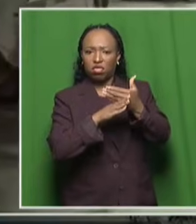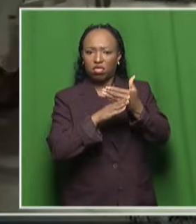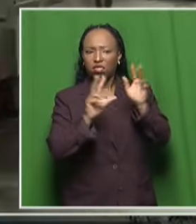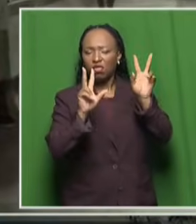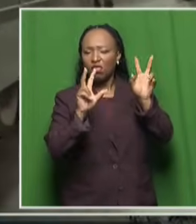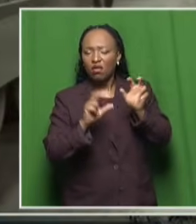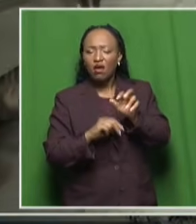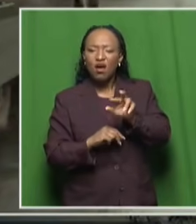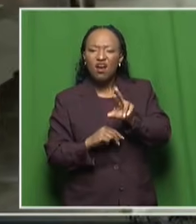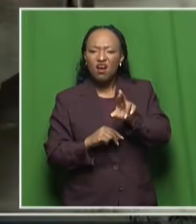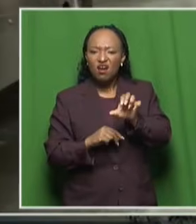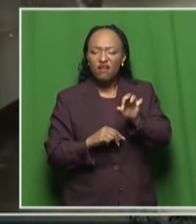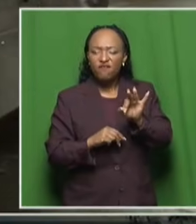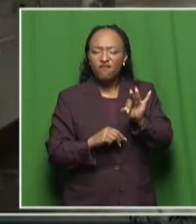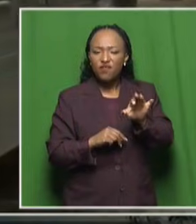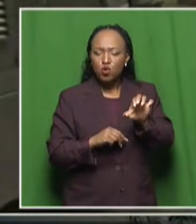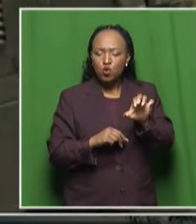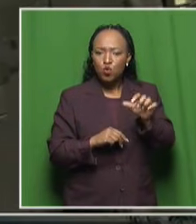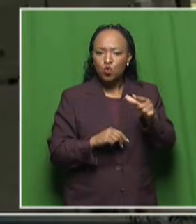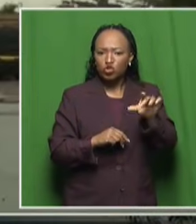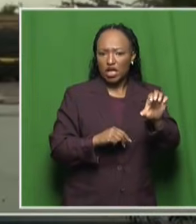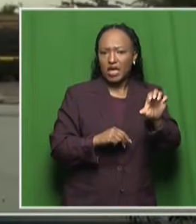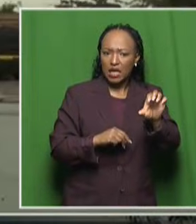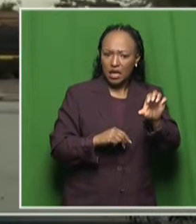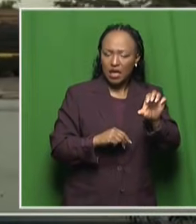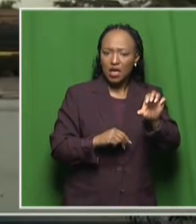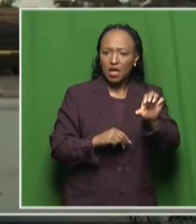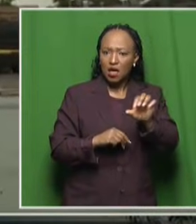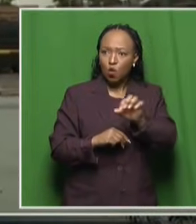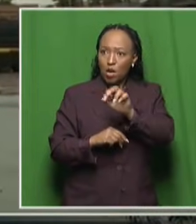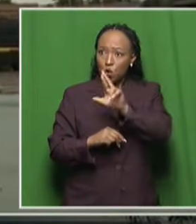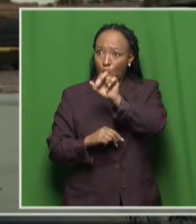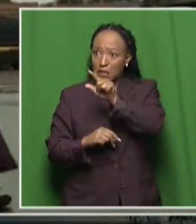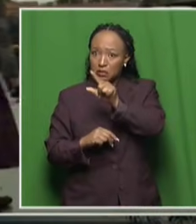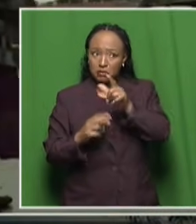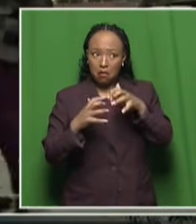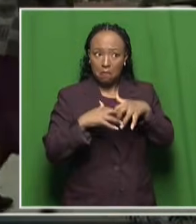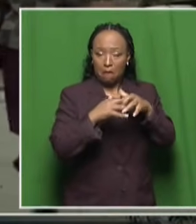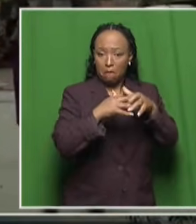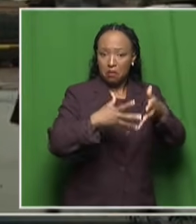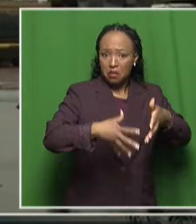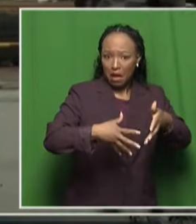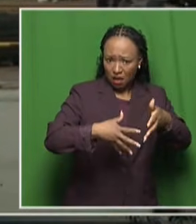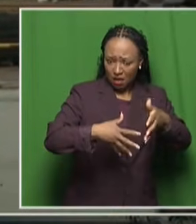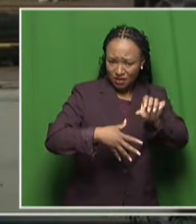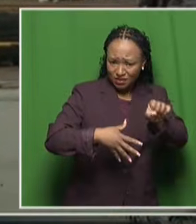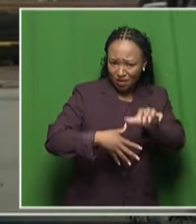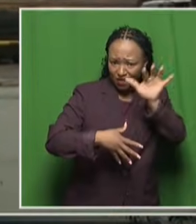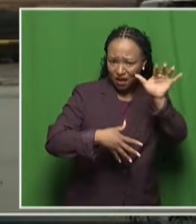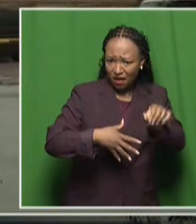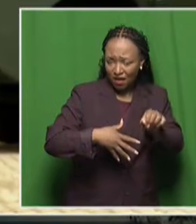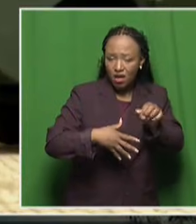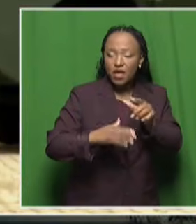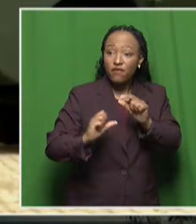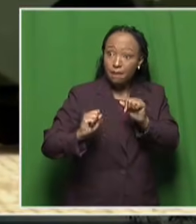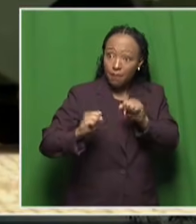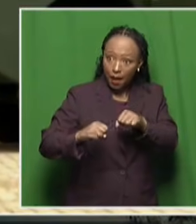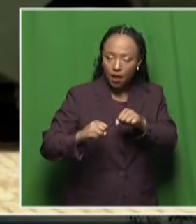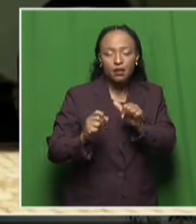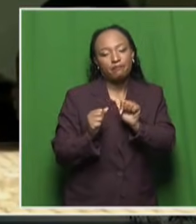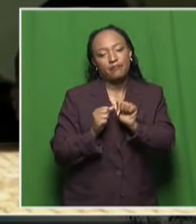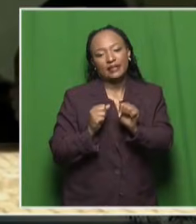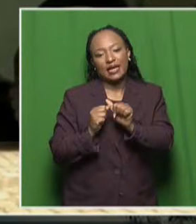refugee operation in this country that the United States can willingly set up? That's a huge challenge. If they were given permission, it's something else.